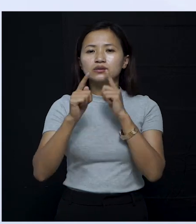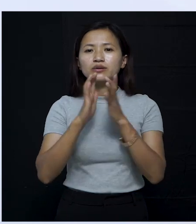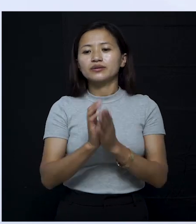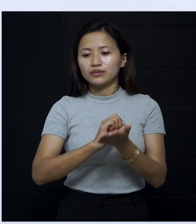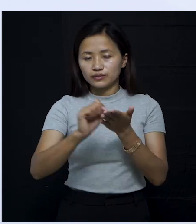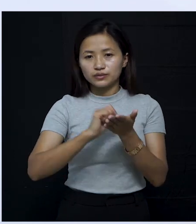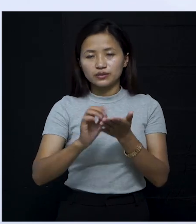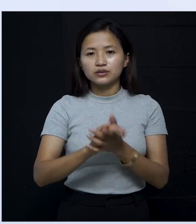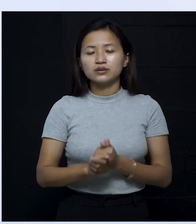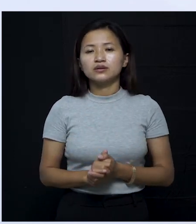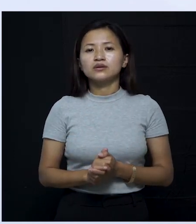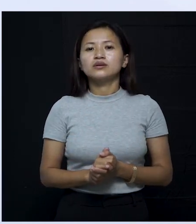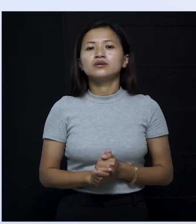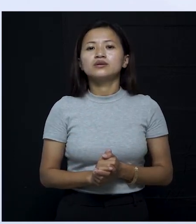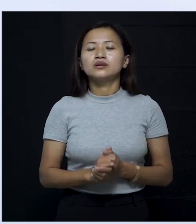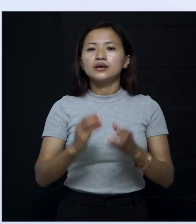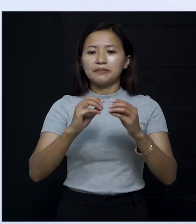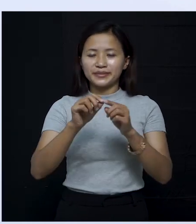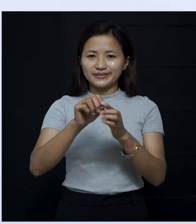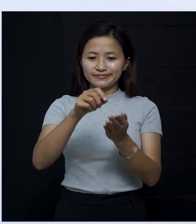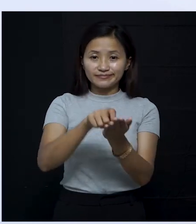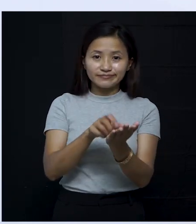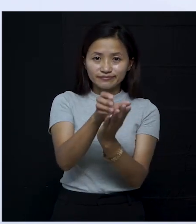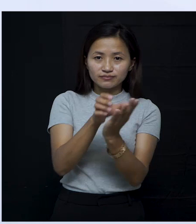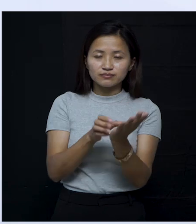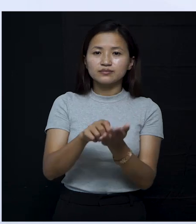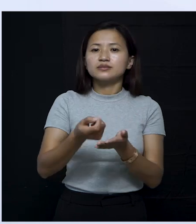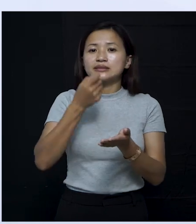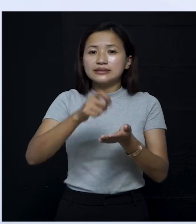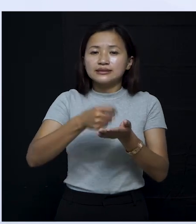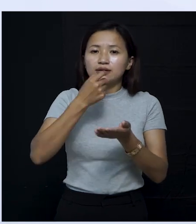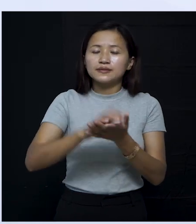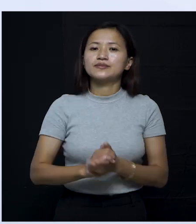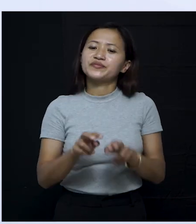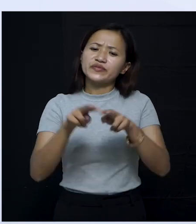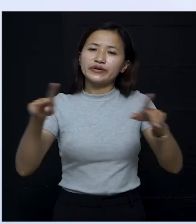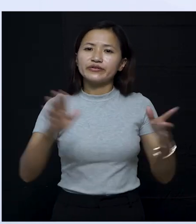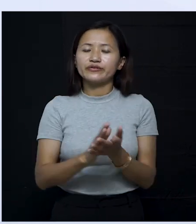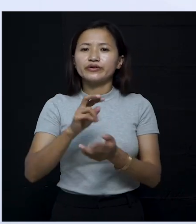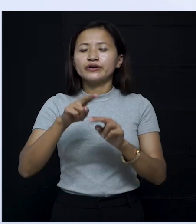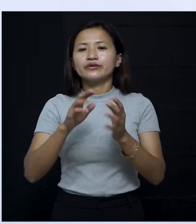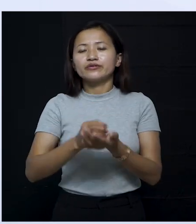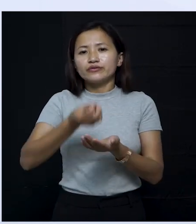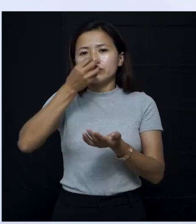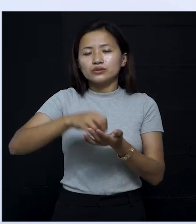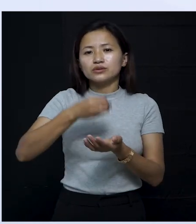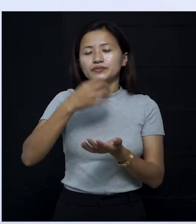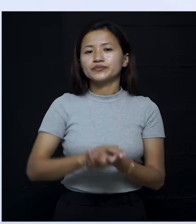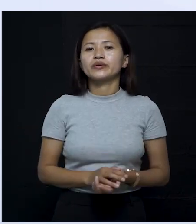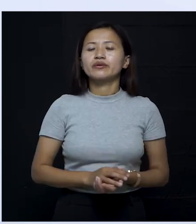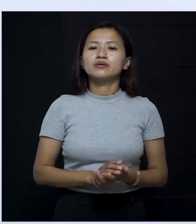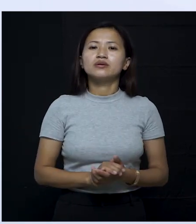or write about this also, maize. It can come to different, okay? We have different foods that we eat, isn't it?